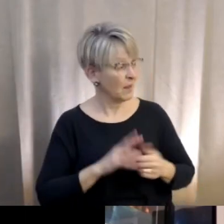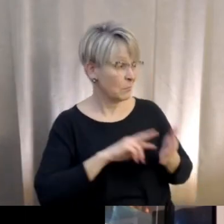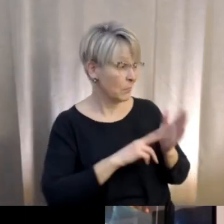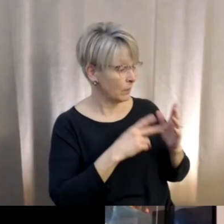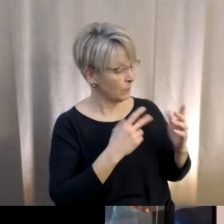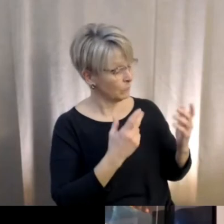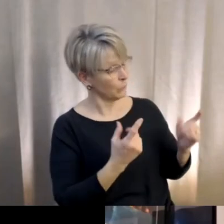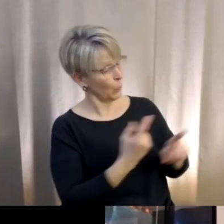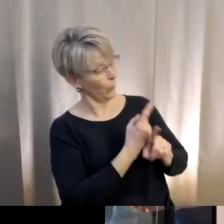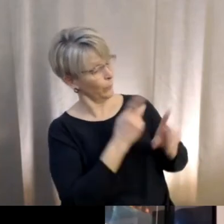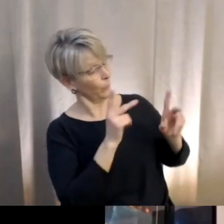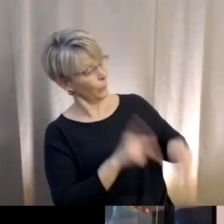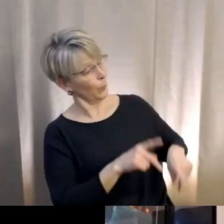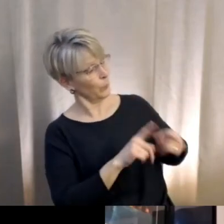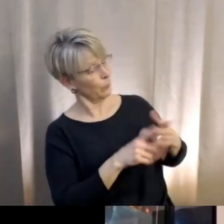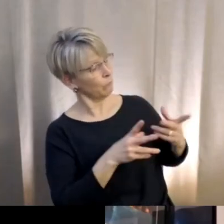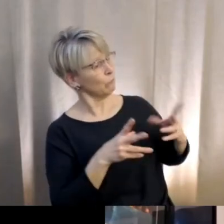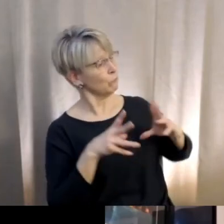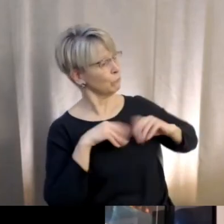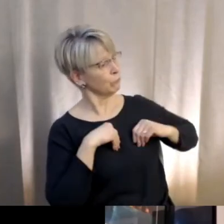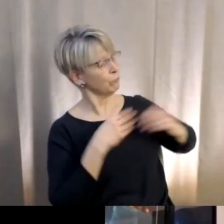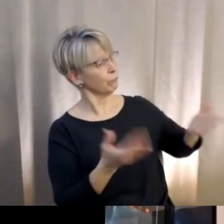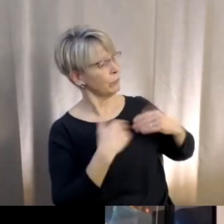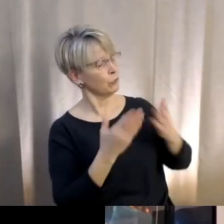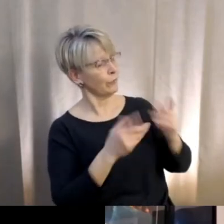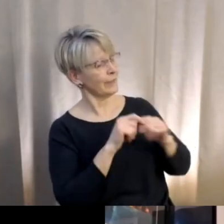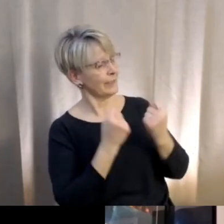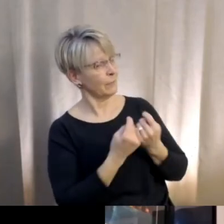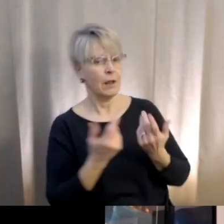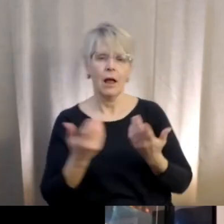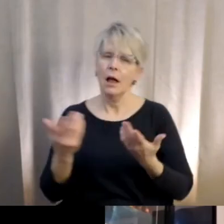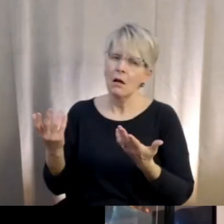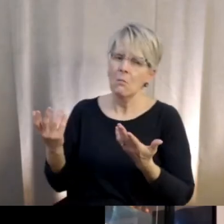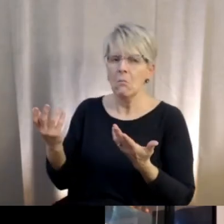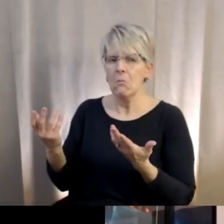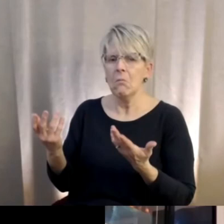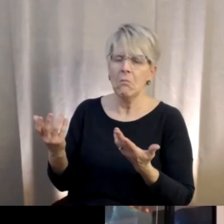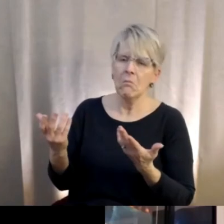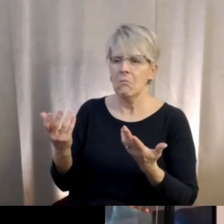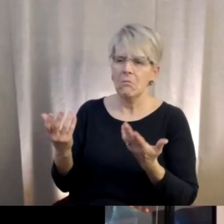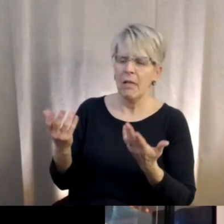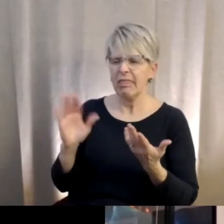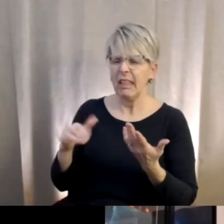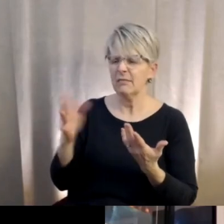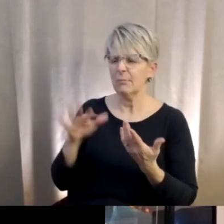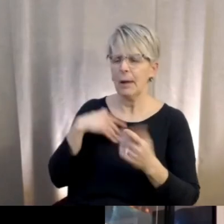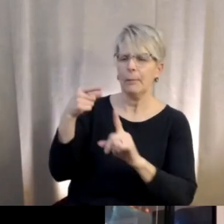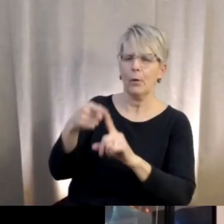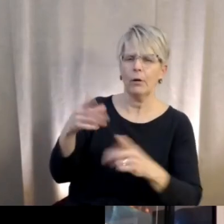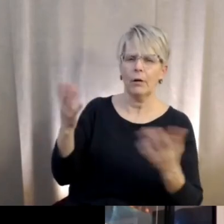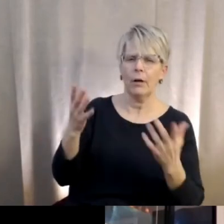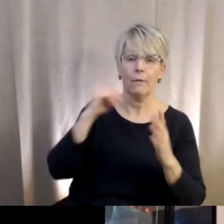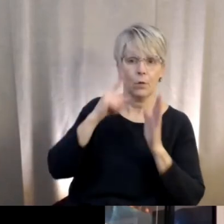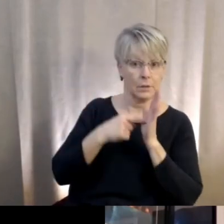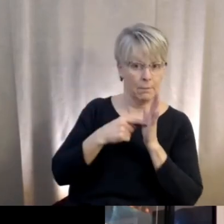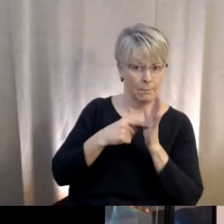to be more welcoming to service teams? I think that's what I'm asking, basically, because like for